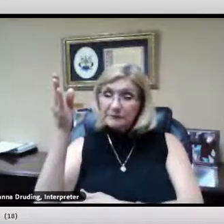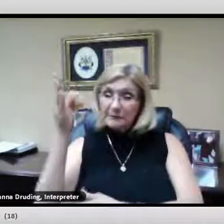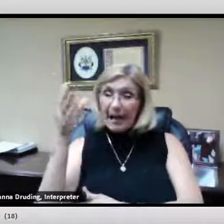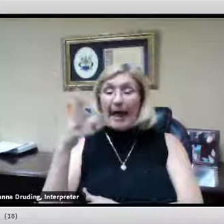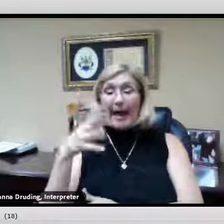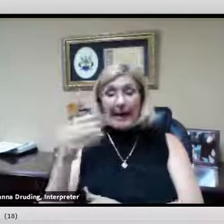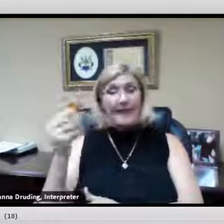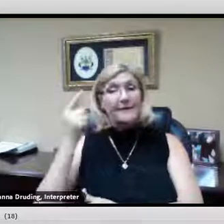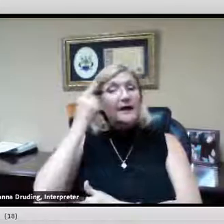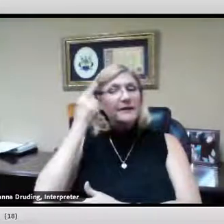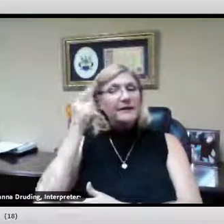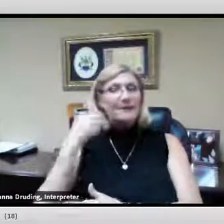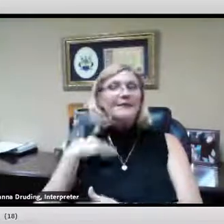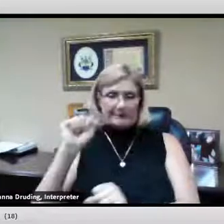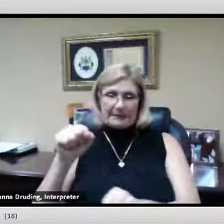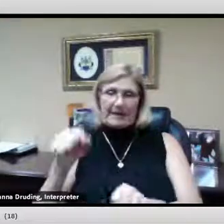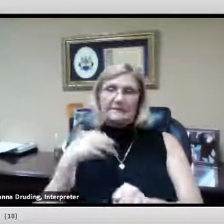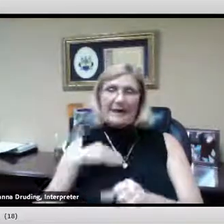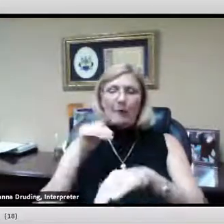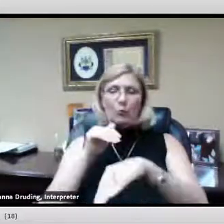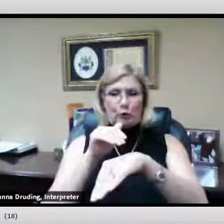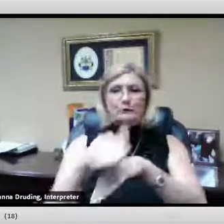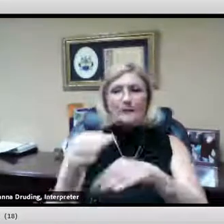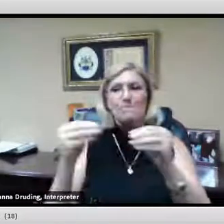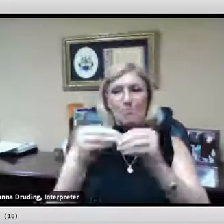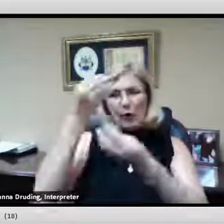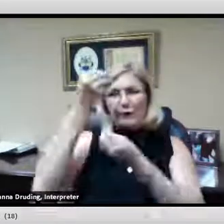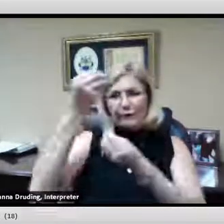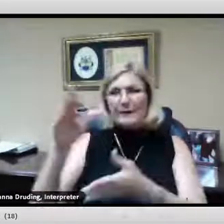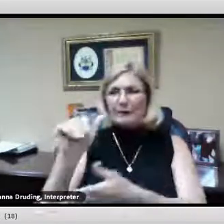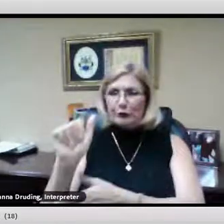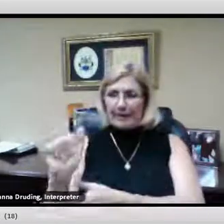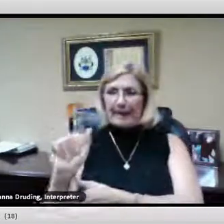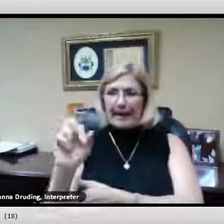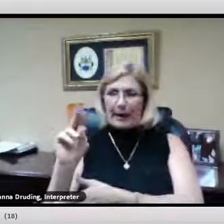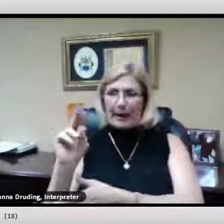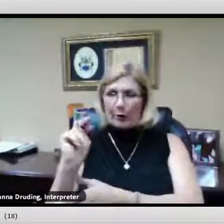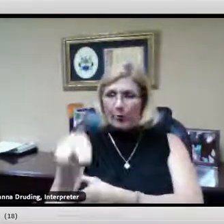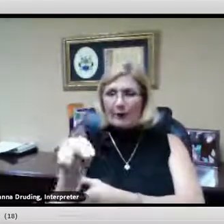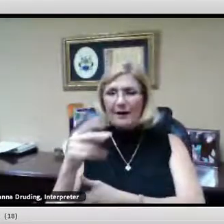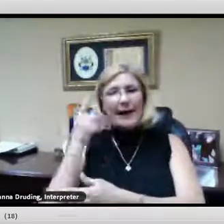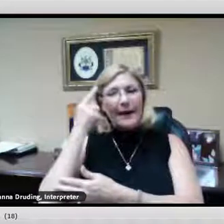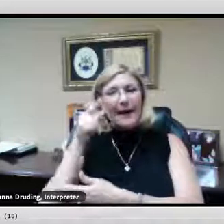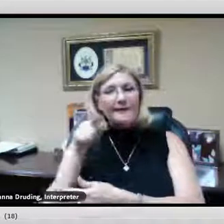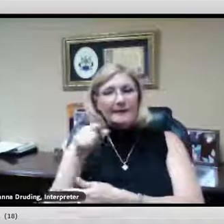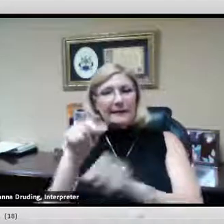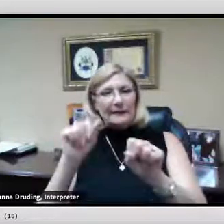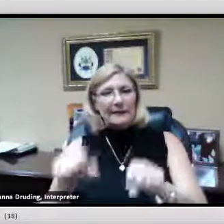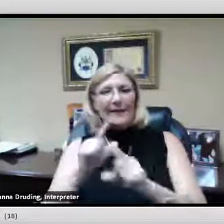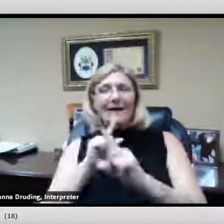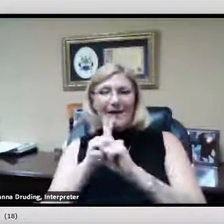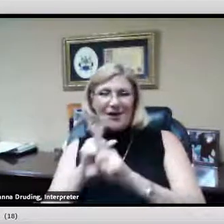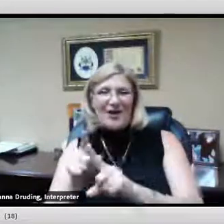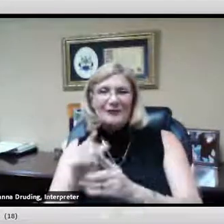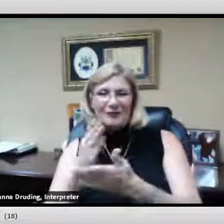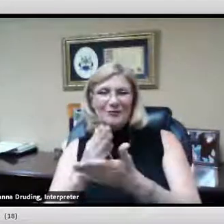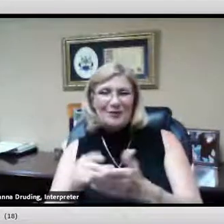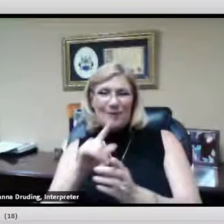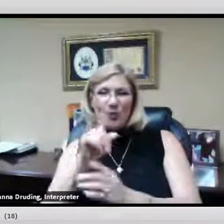I think that yes, I will send more information to Aaron. I think he will be able to um, answer some